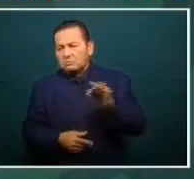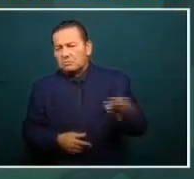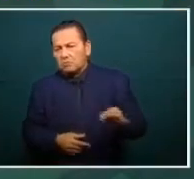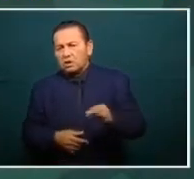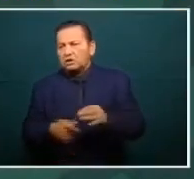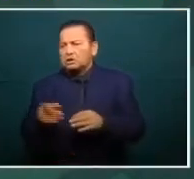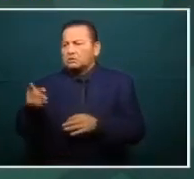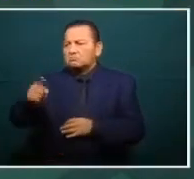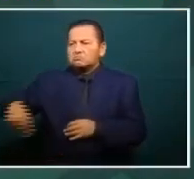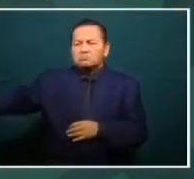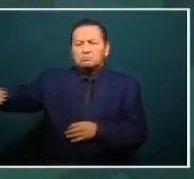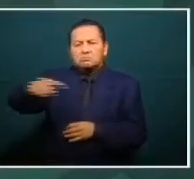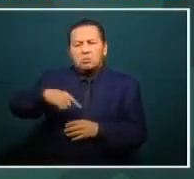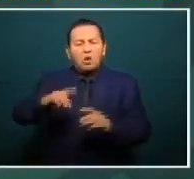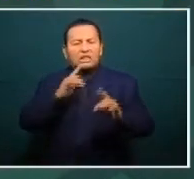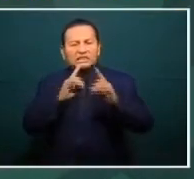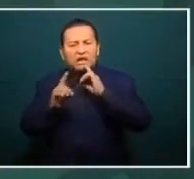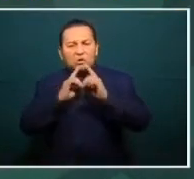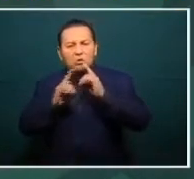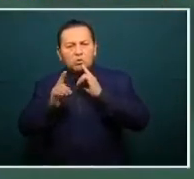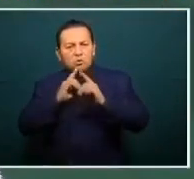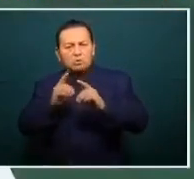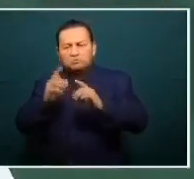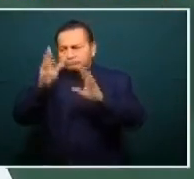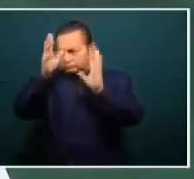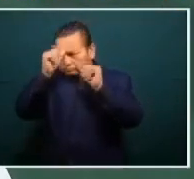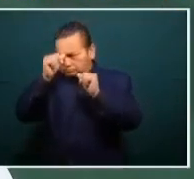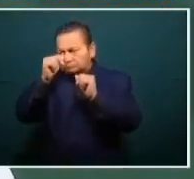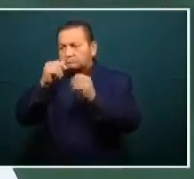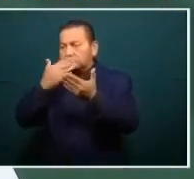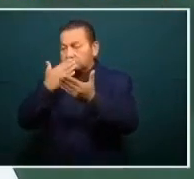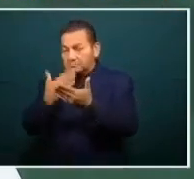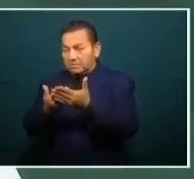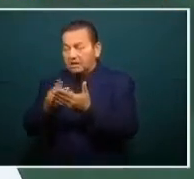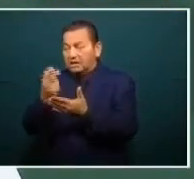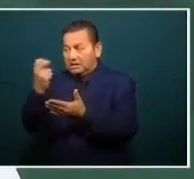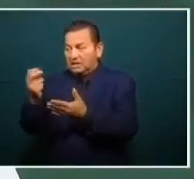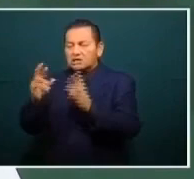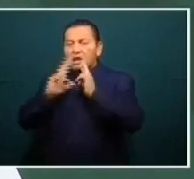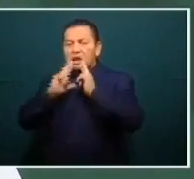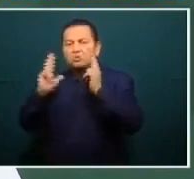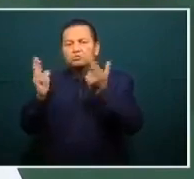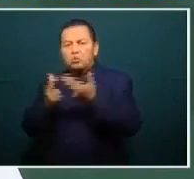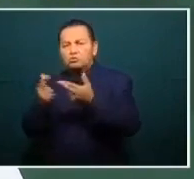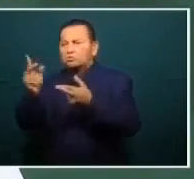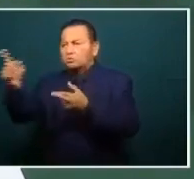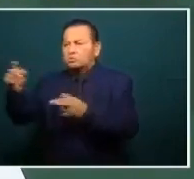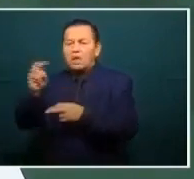So it was very good that they accept the dialogue.